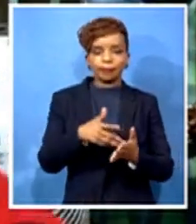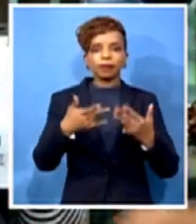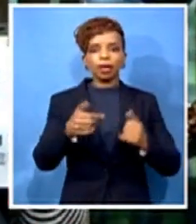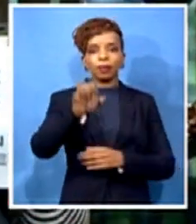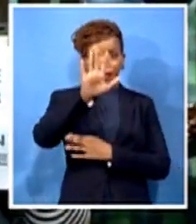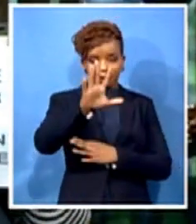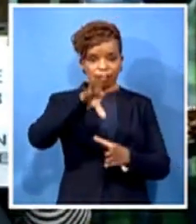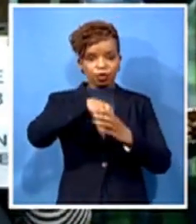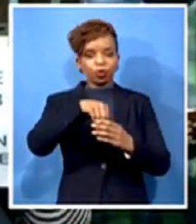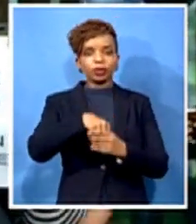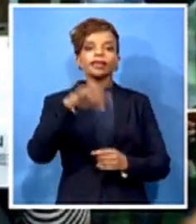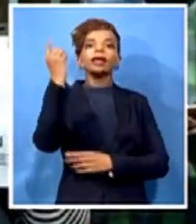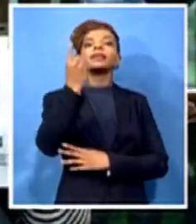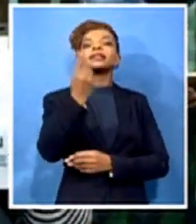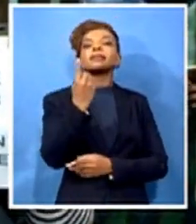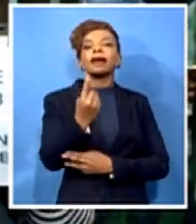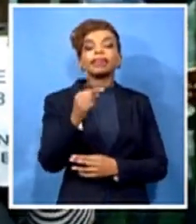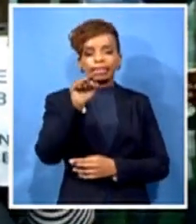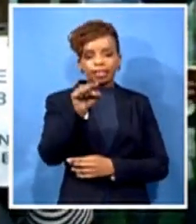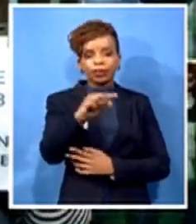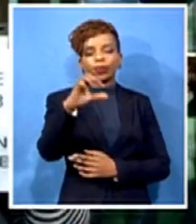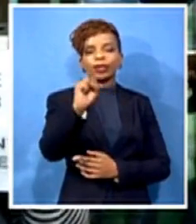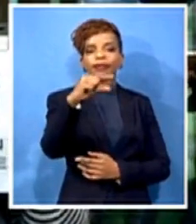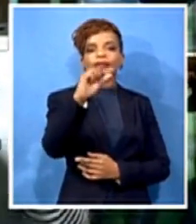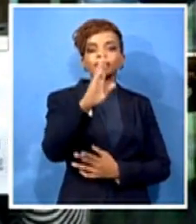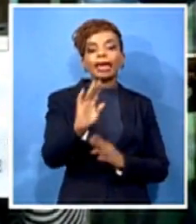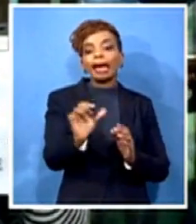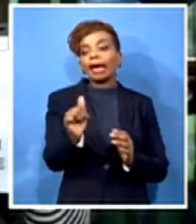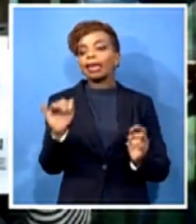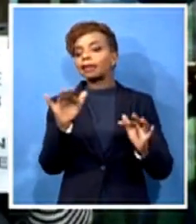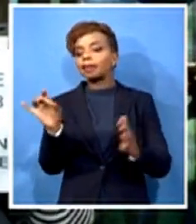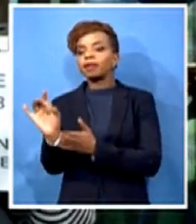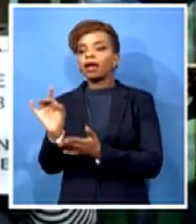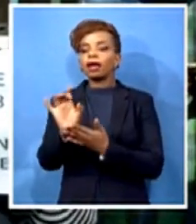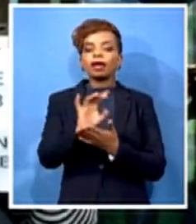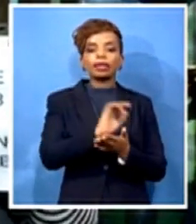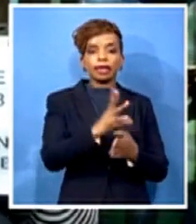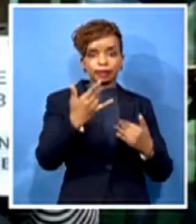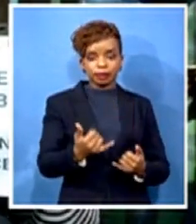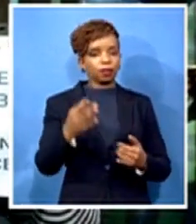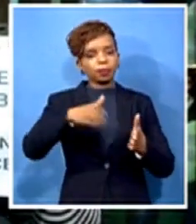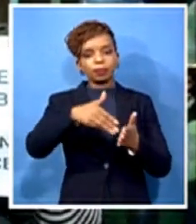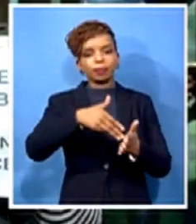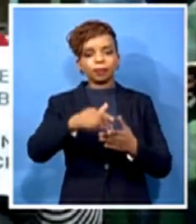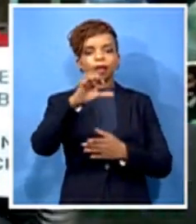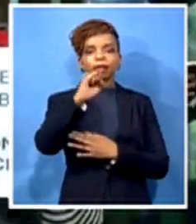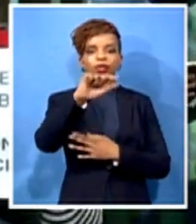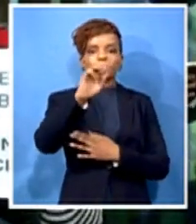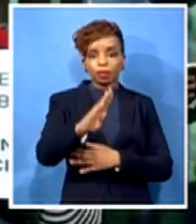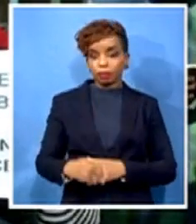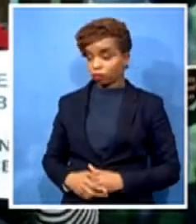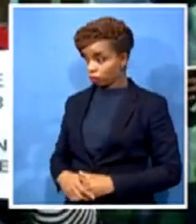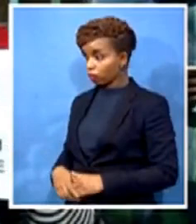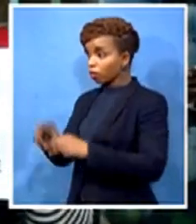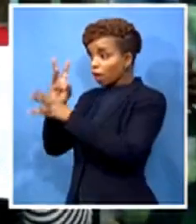the rest were fired. So there is no, right now, there is no SGB. Have the parents ever engaged the Department of Education? We